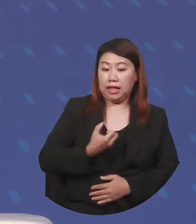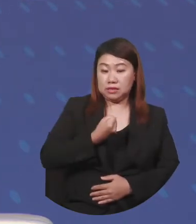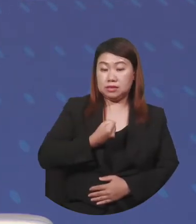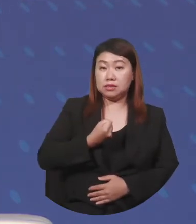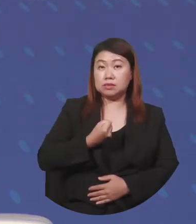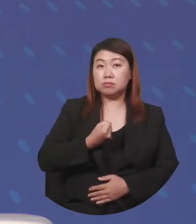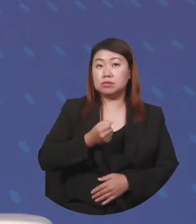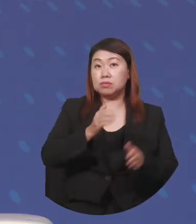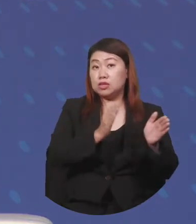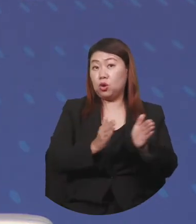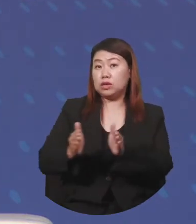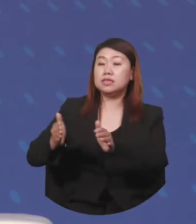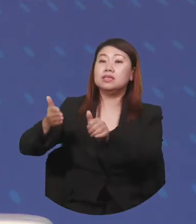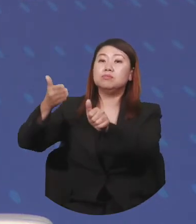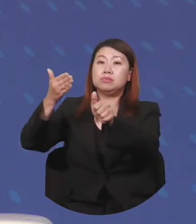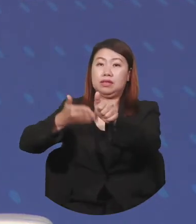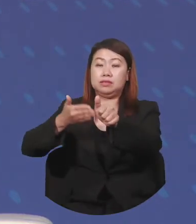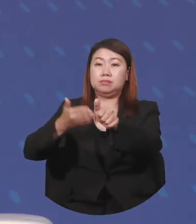Dastan.